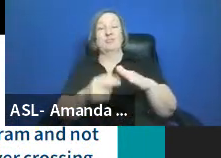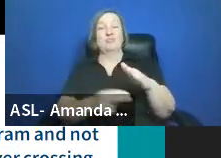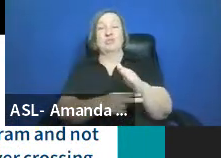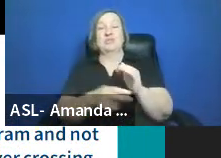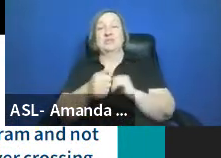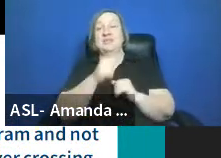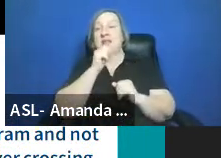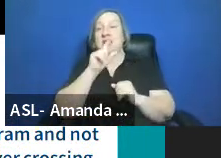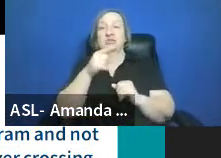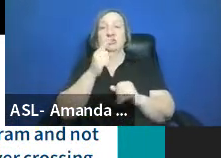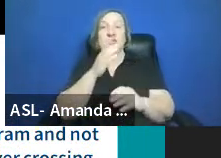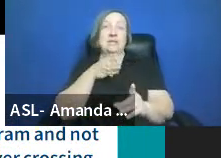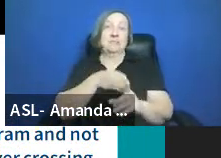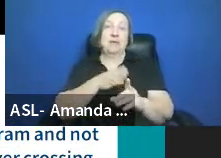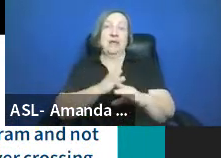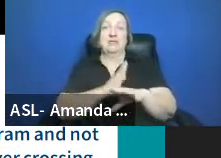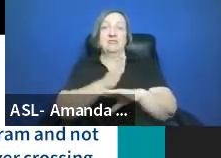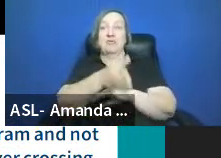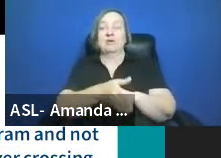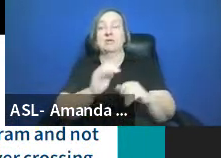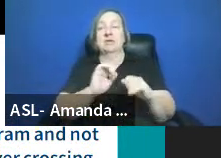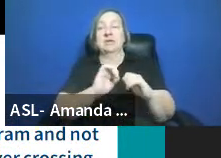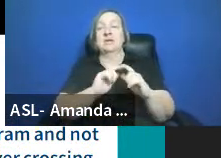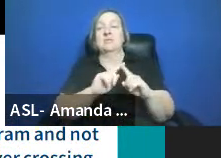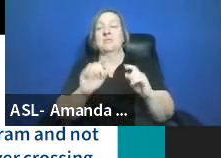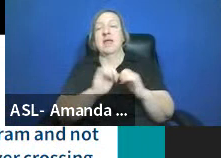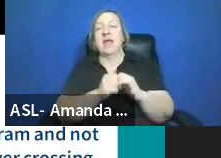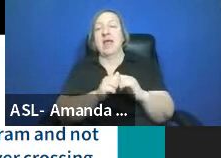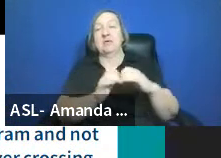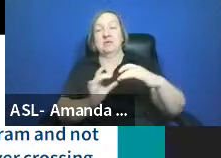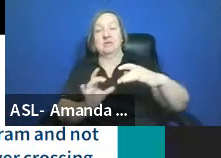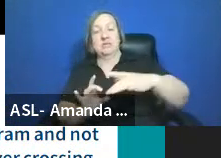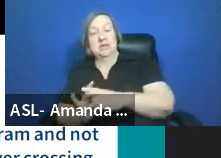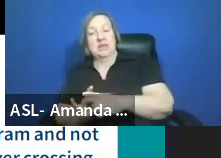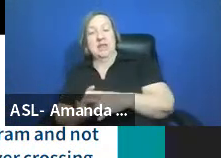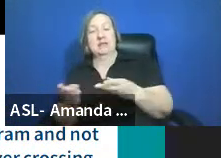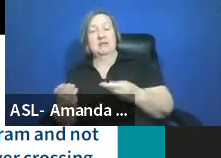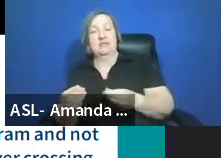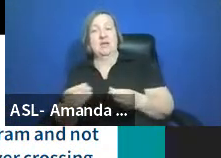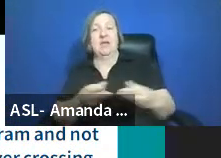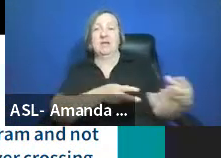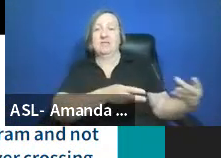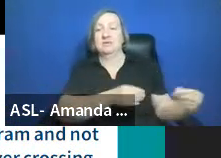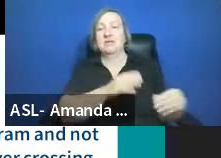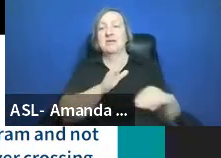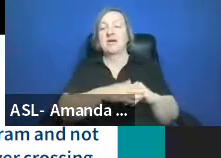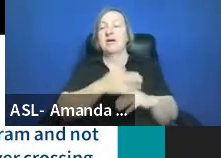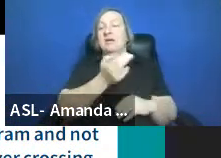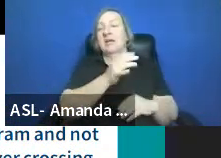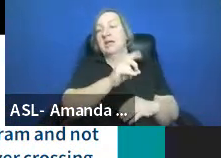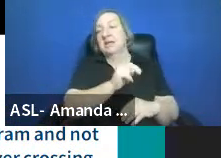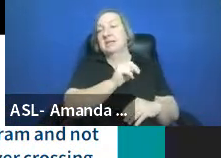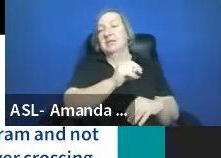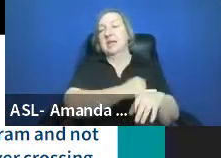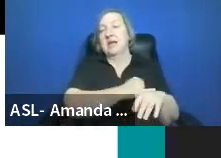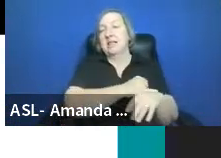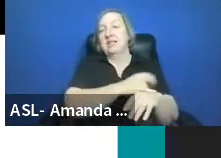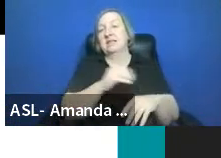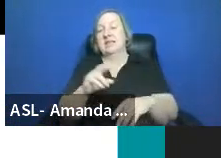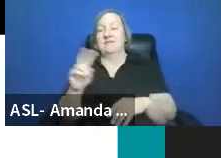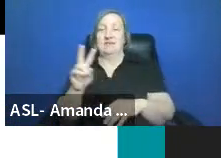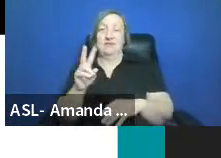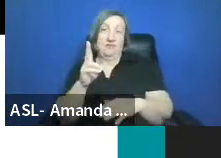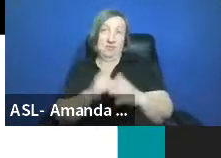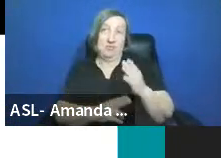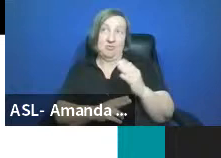crossing, but it impacts how the bridge comes down to ground, both on Hayden Island and Vancouver. Next slide.